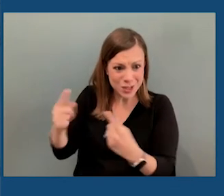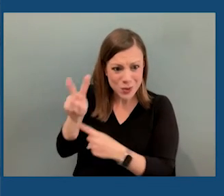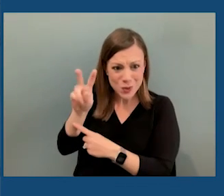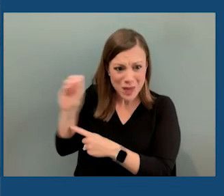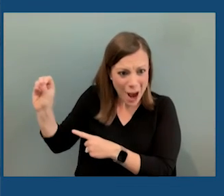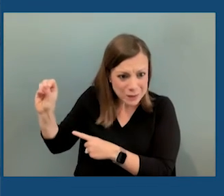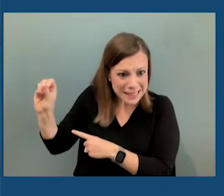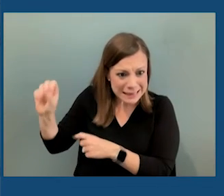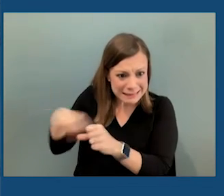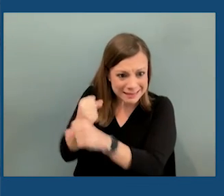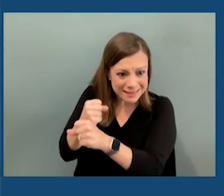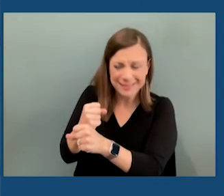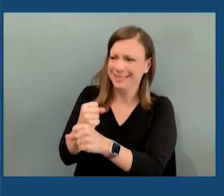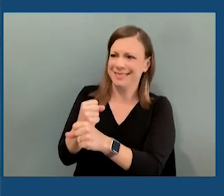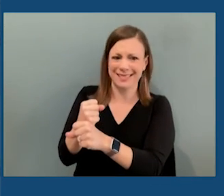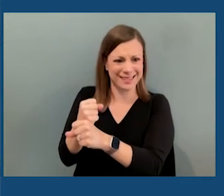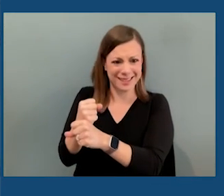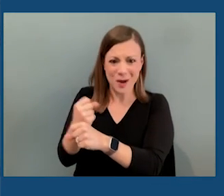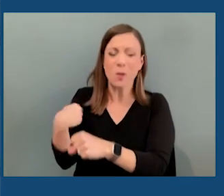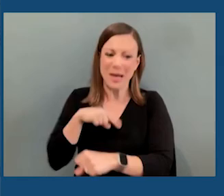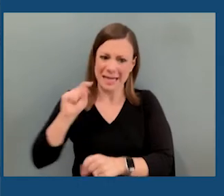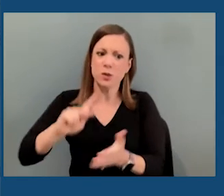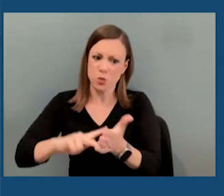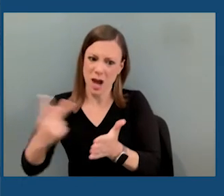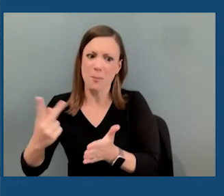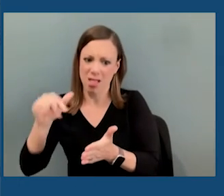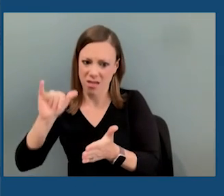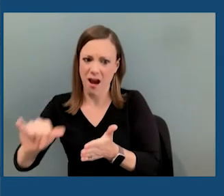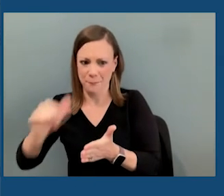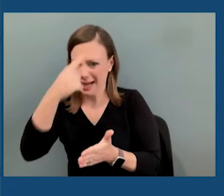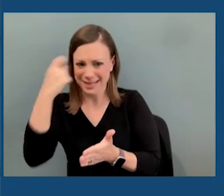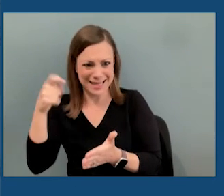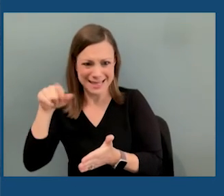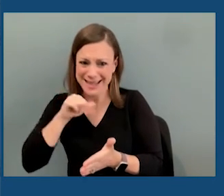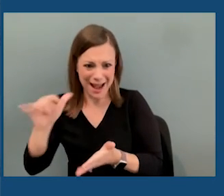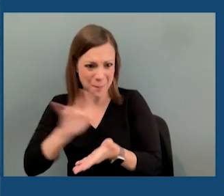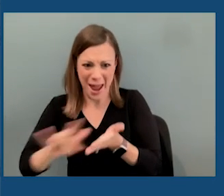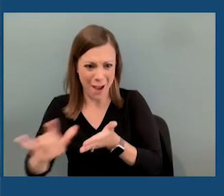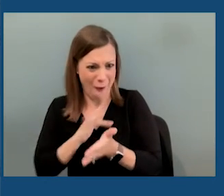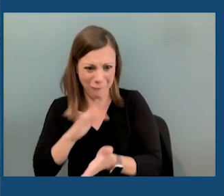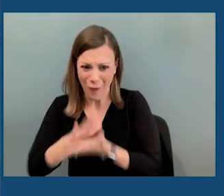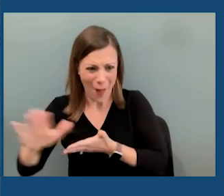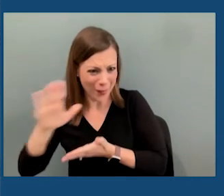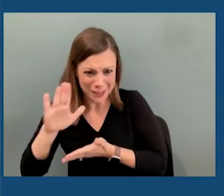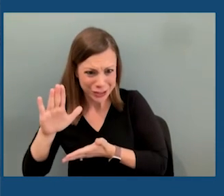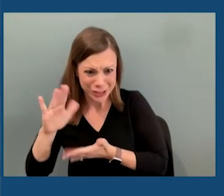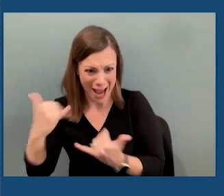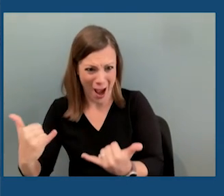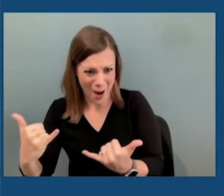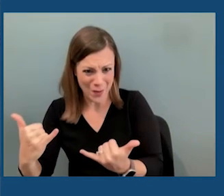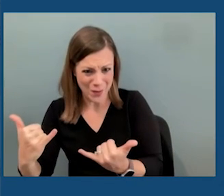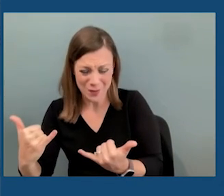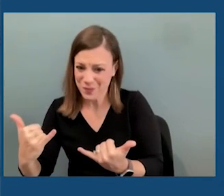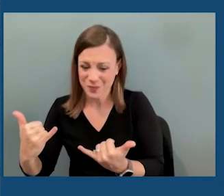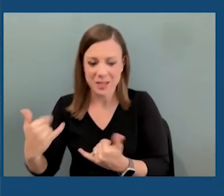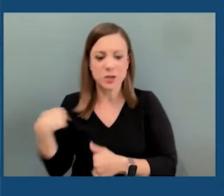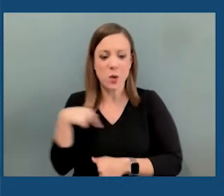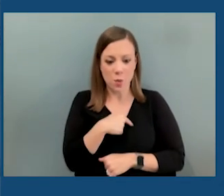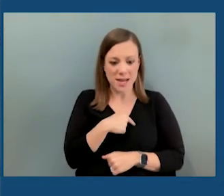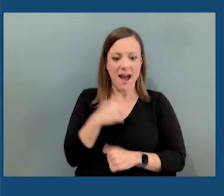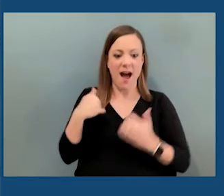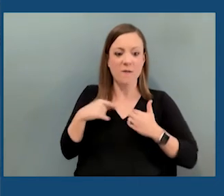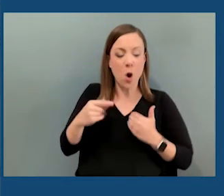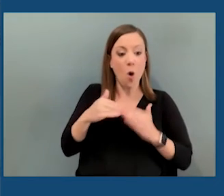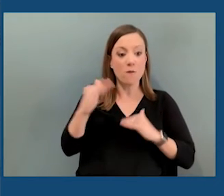over the top. We doubled the amount of TAP available. Also increased income eligibility. So we have over 100,000 students who can